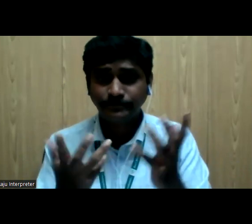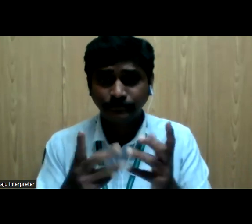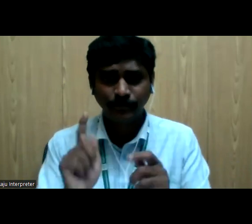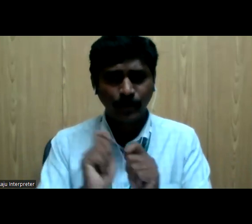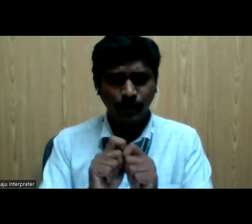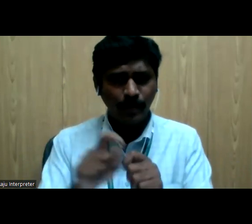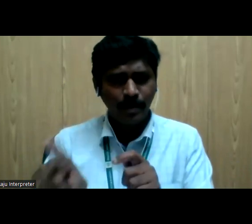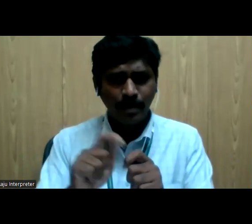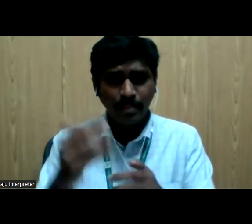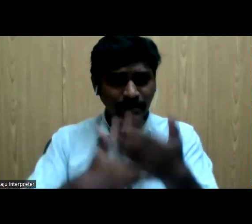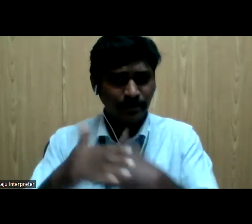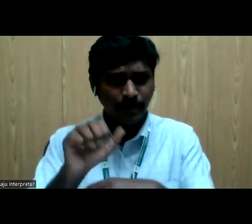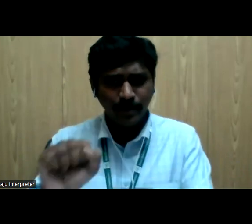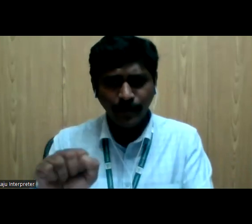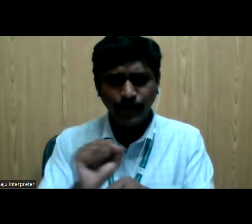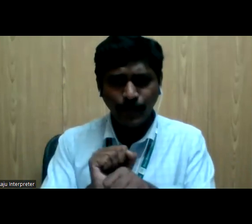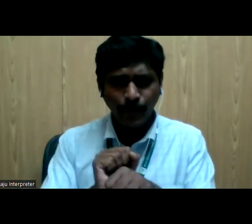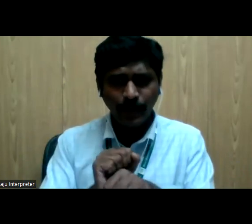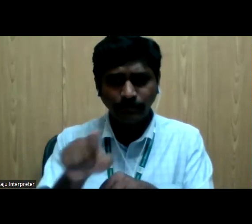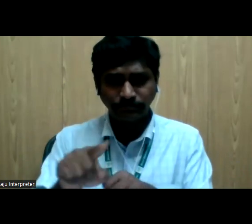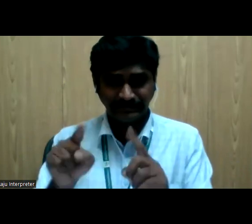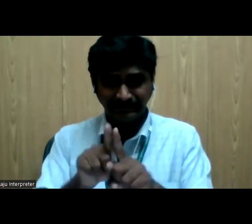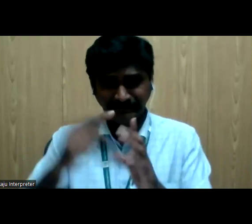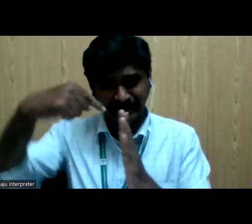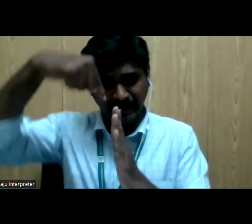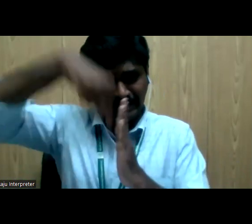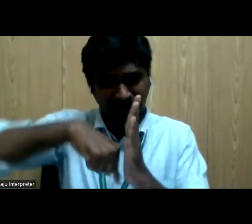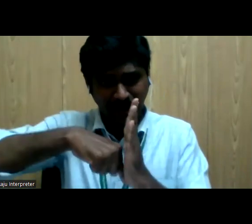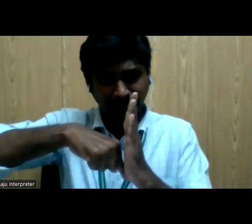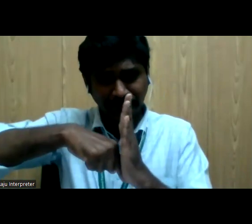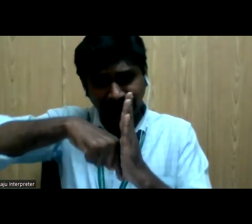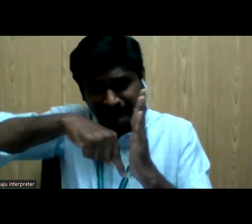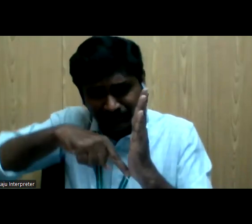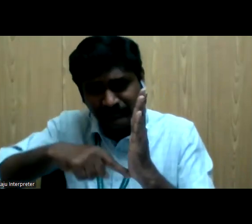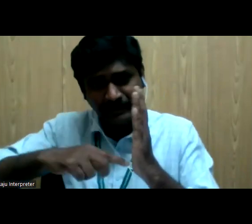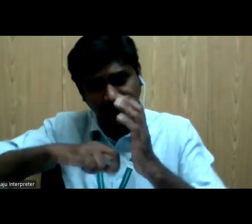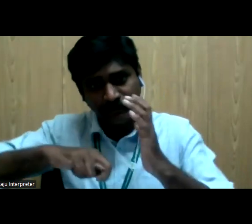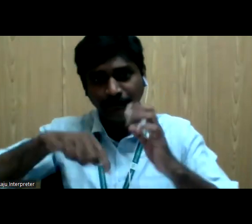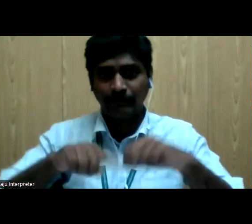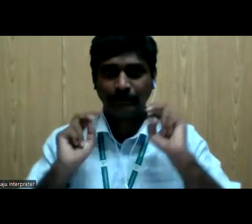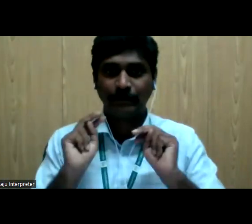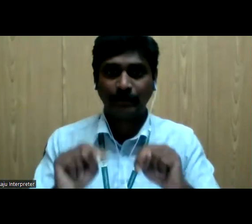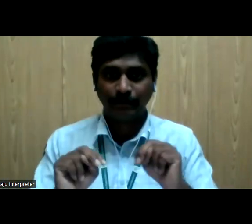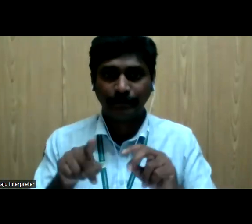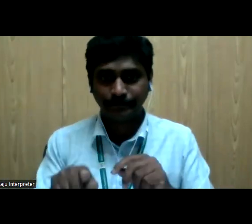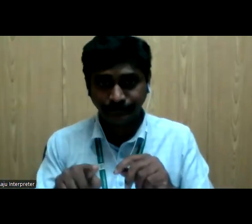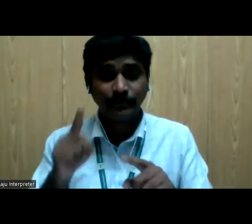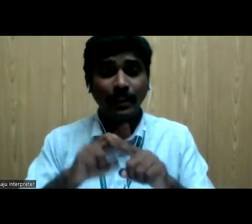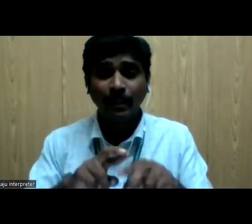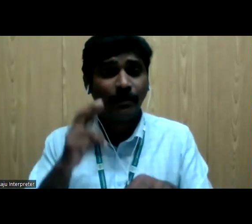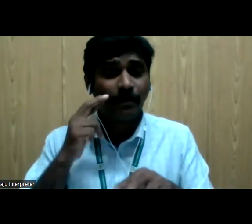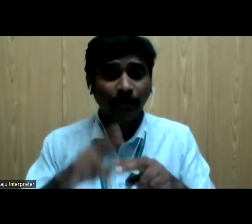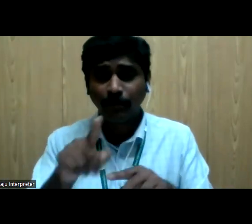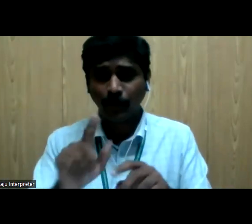for persons with disabilities, the depth is immense. Because the kind of nuances which are there when you work with them,